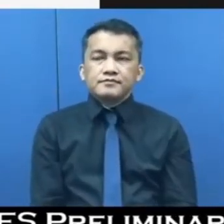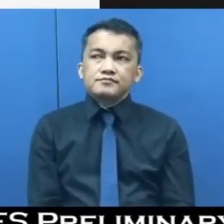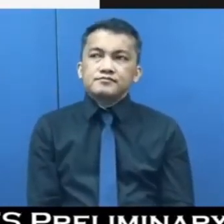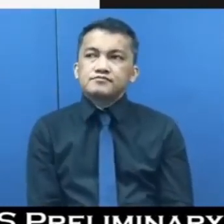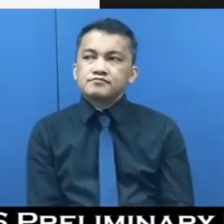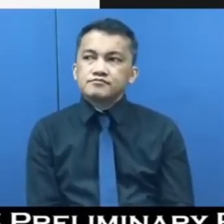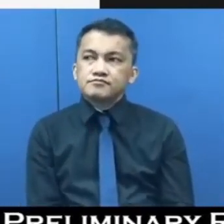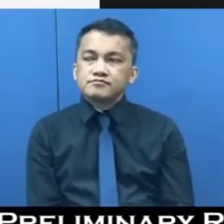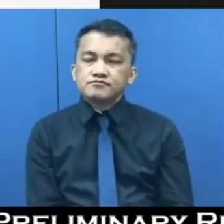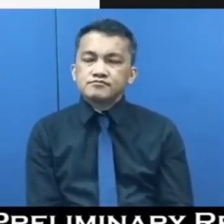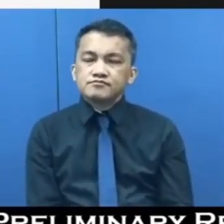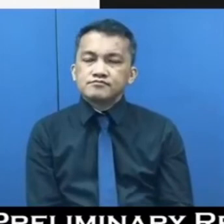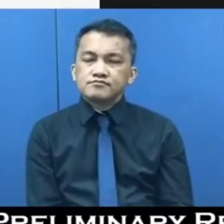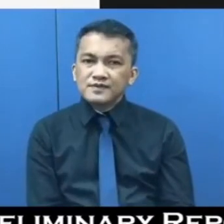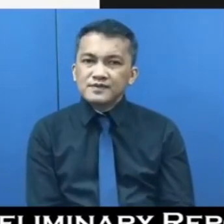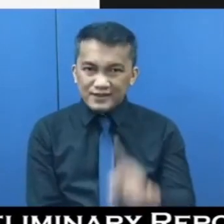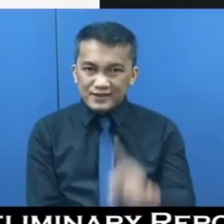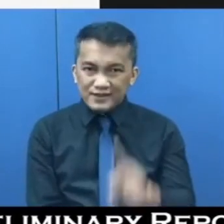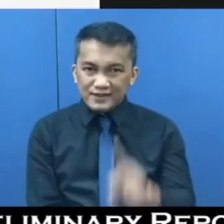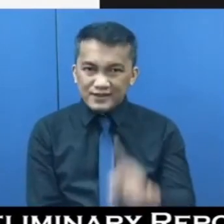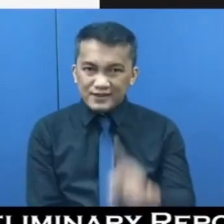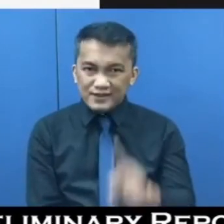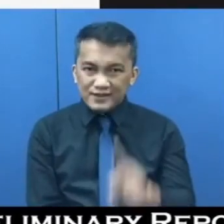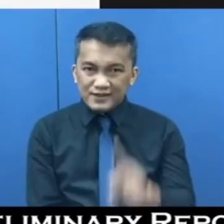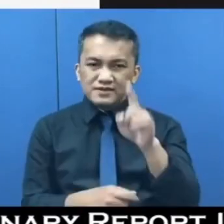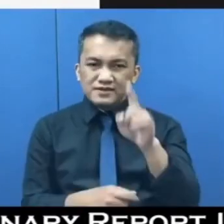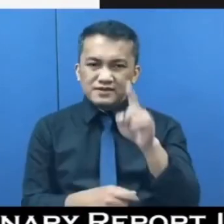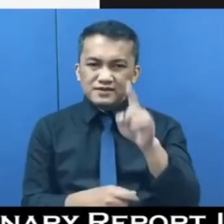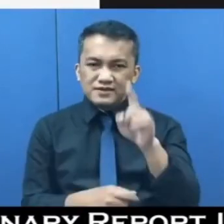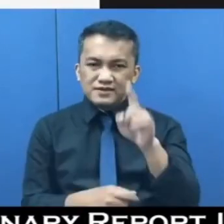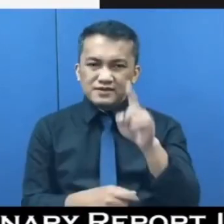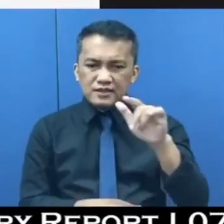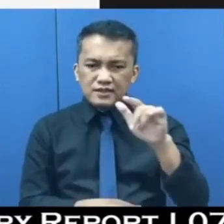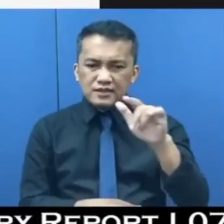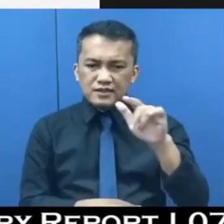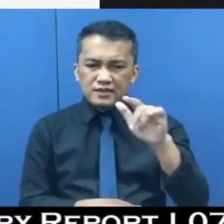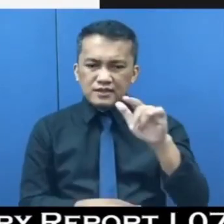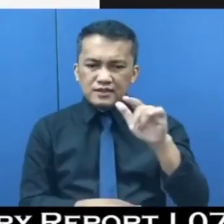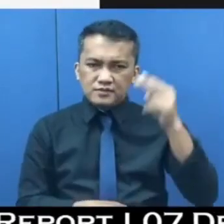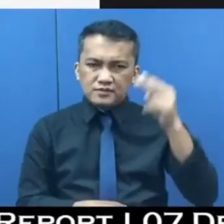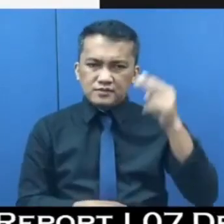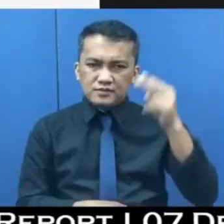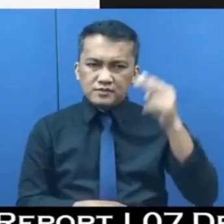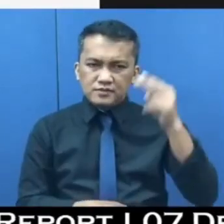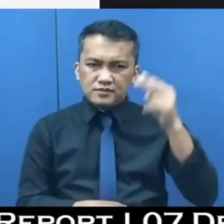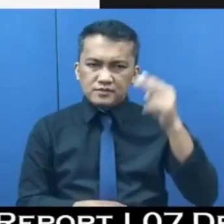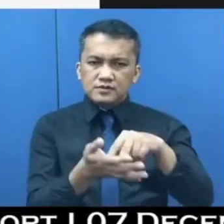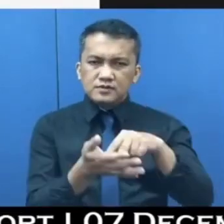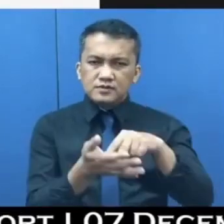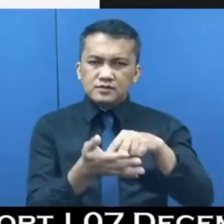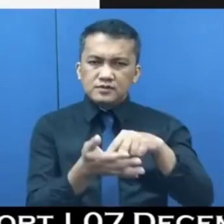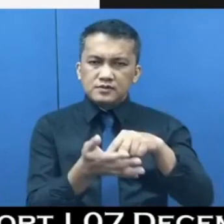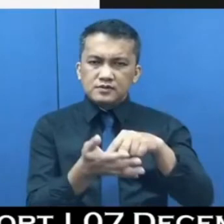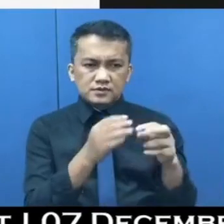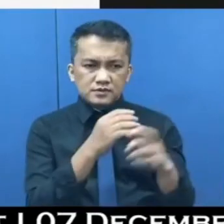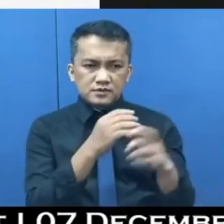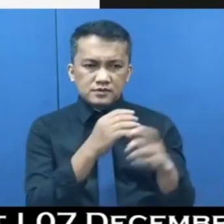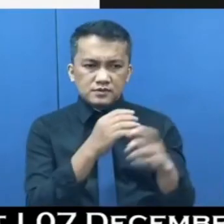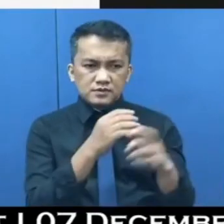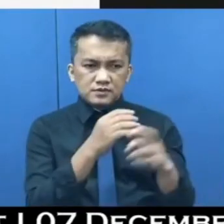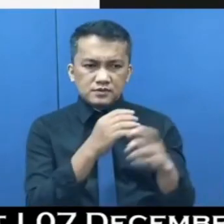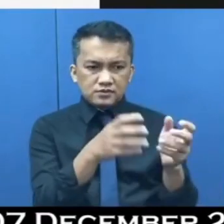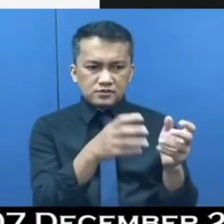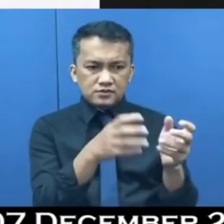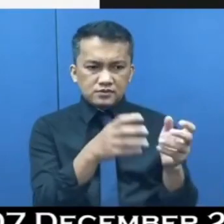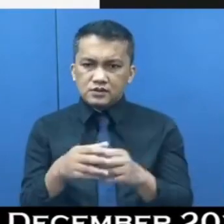one last question bakit po sa Calabarzon yung pinakamataas na unemployment rate per region given it's the